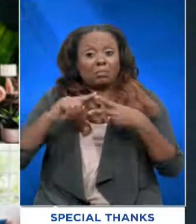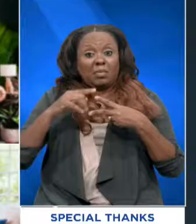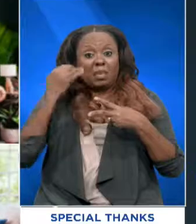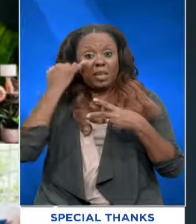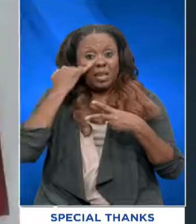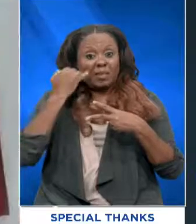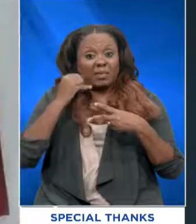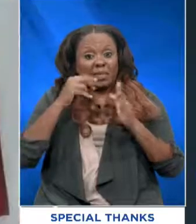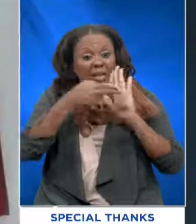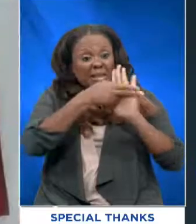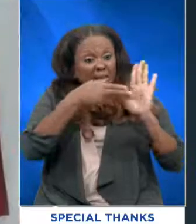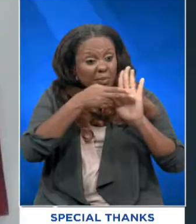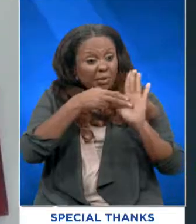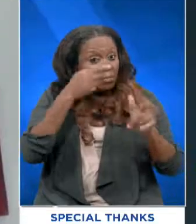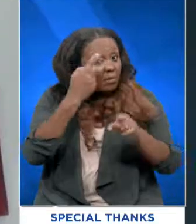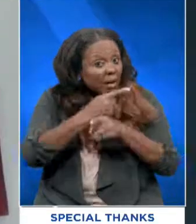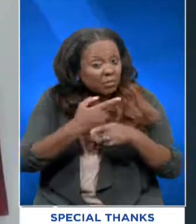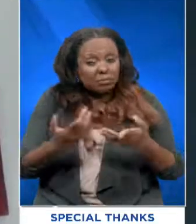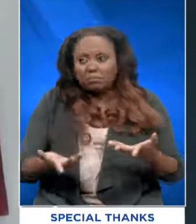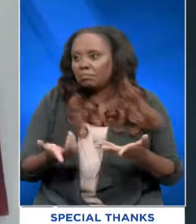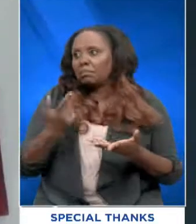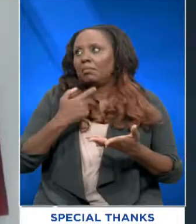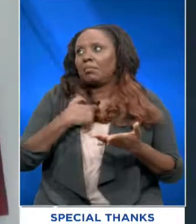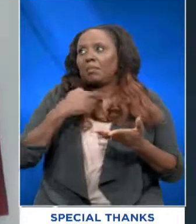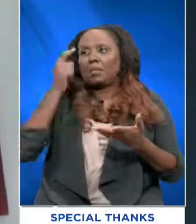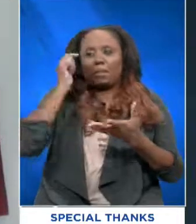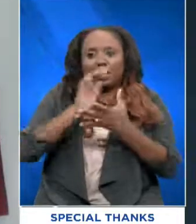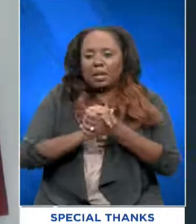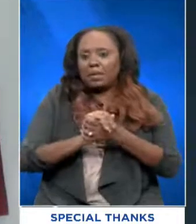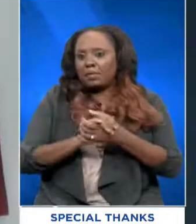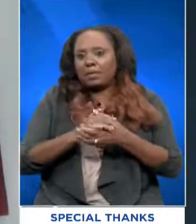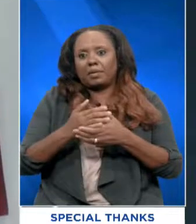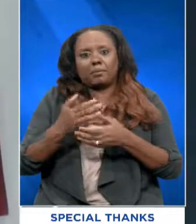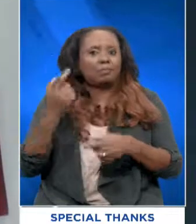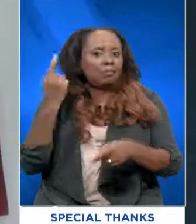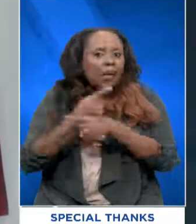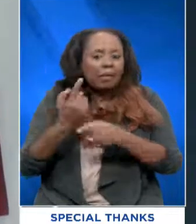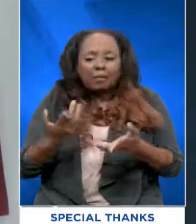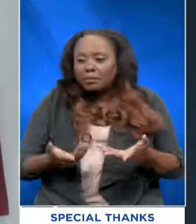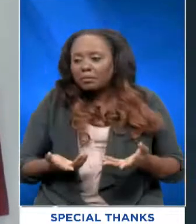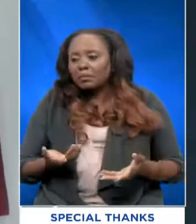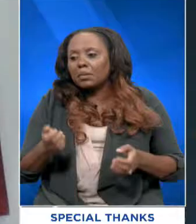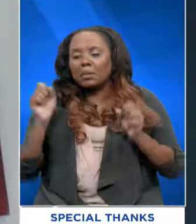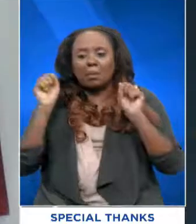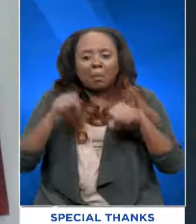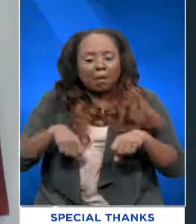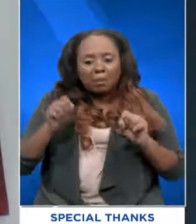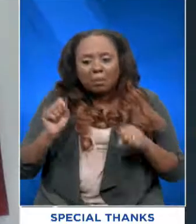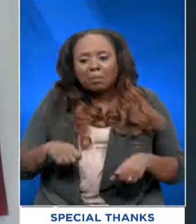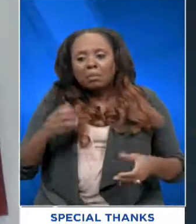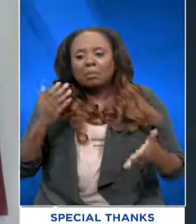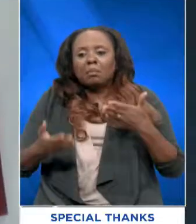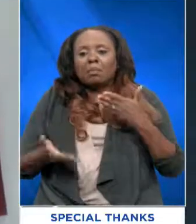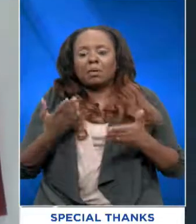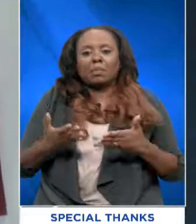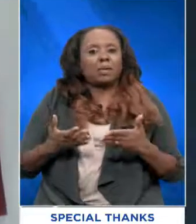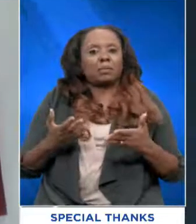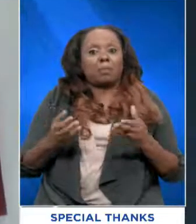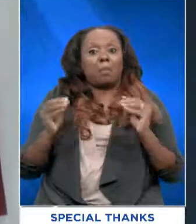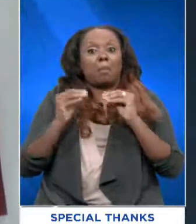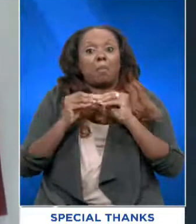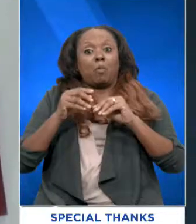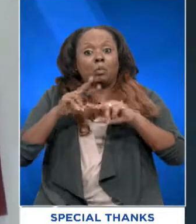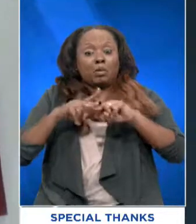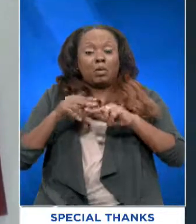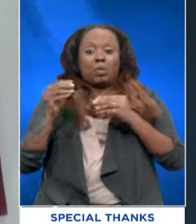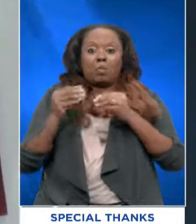assume that they're as accurate as can be. The possibility does exist that actually more salt or more sugar